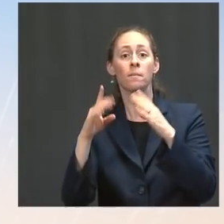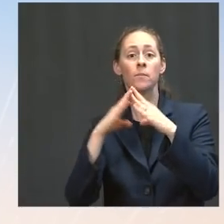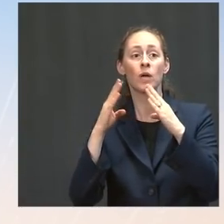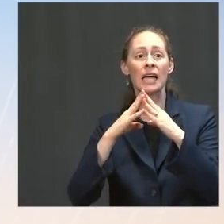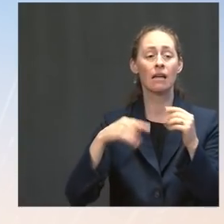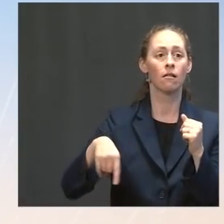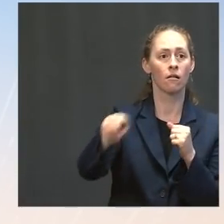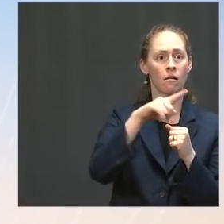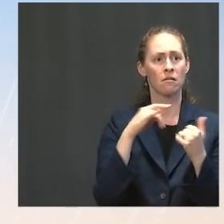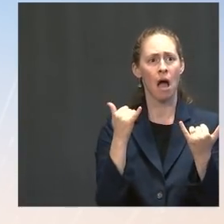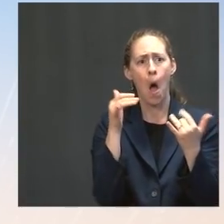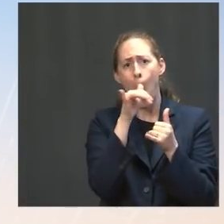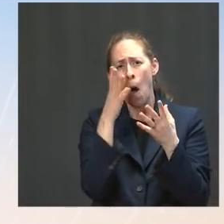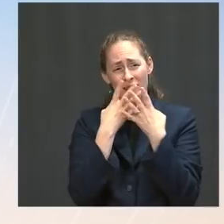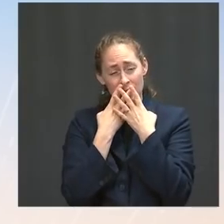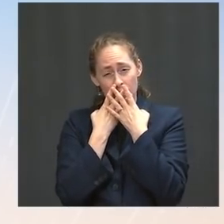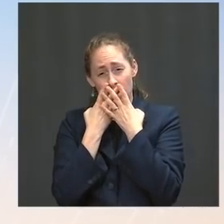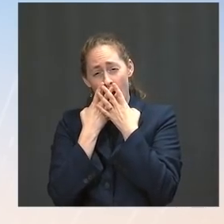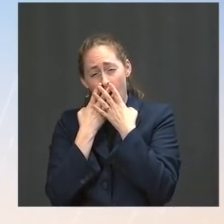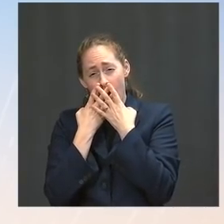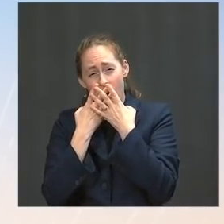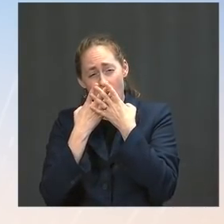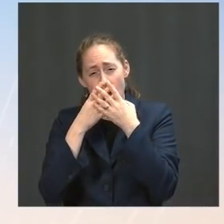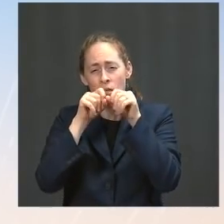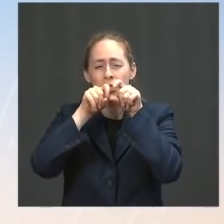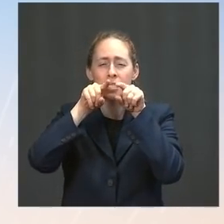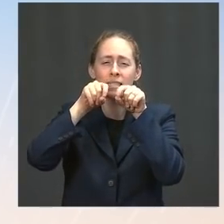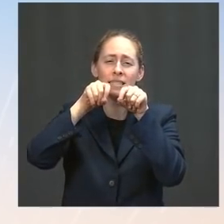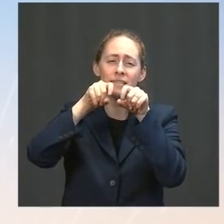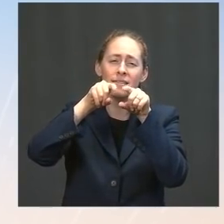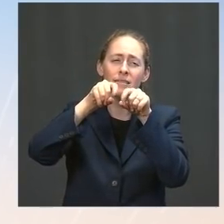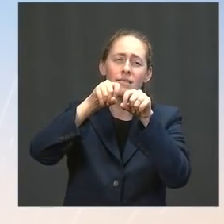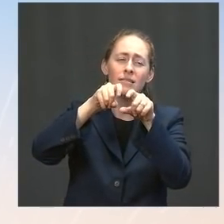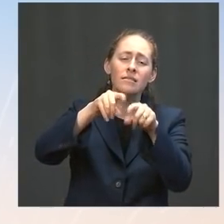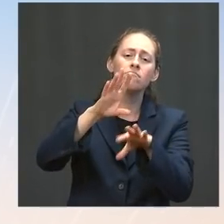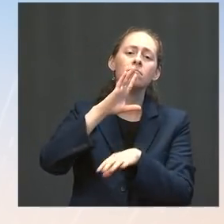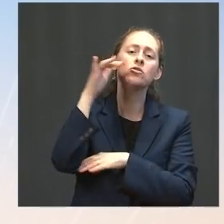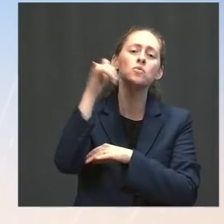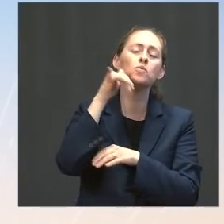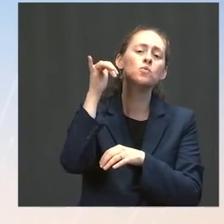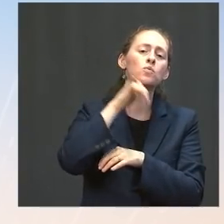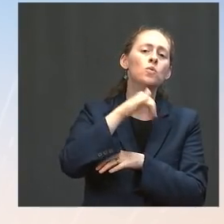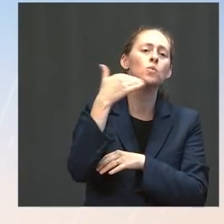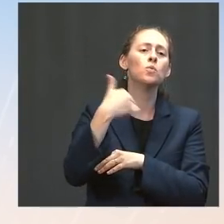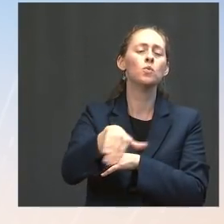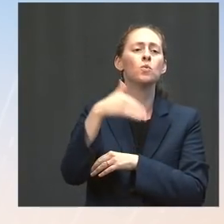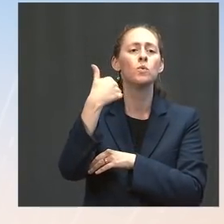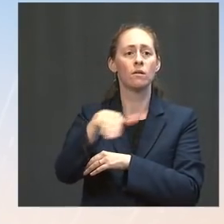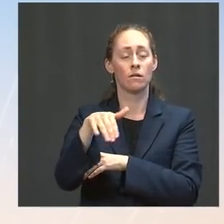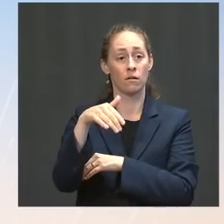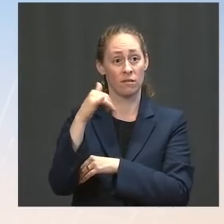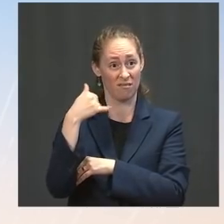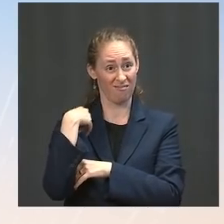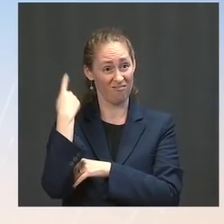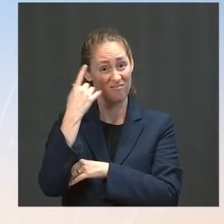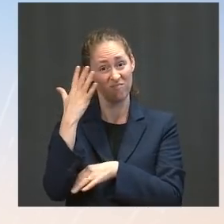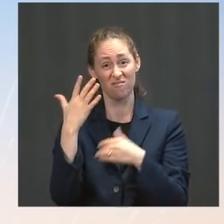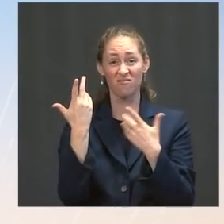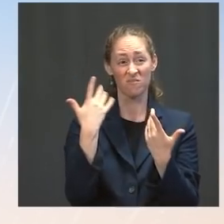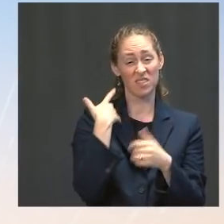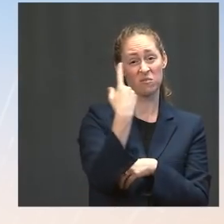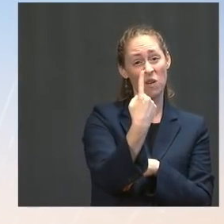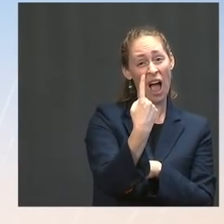expectations are and what the global community expects once we depart Afghanistan. I don't have additional details beyond that, but I will tell you that